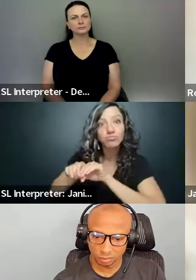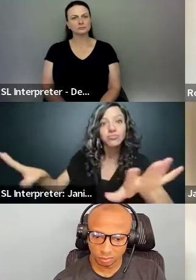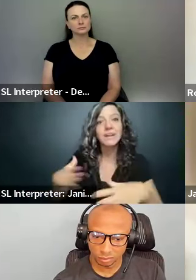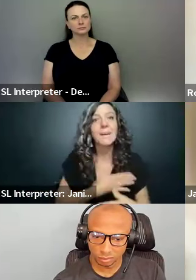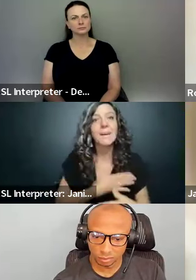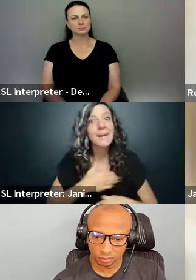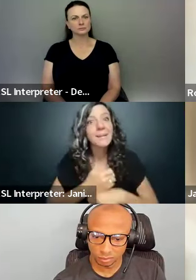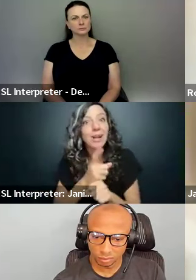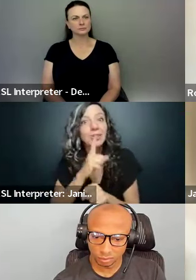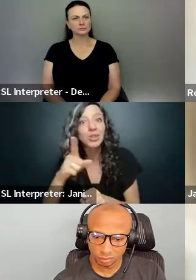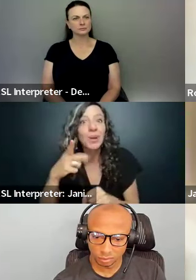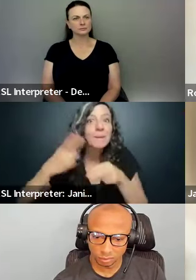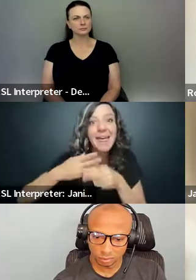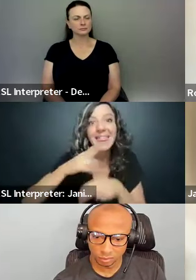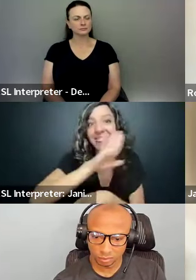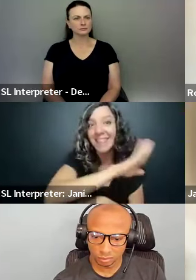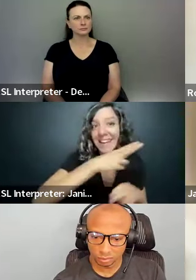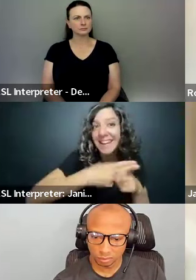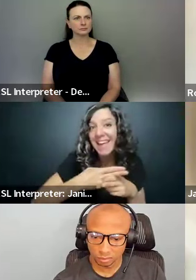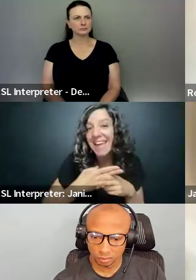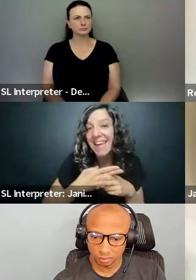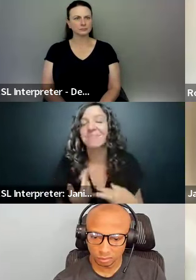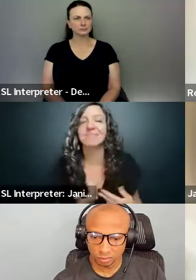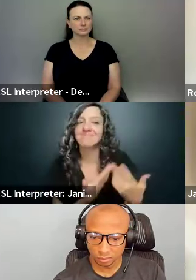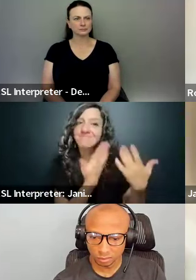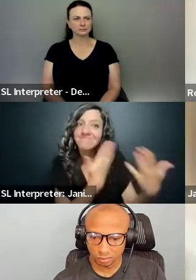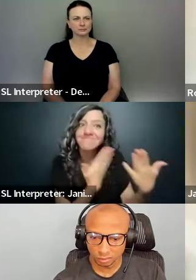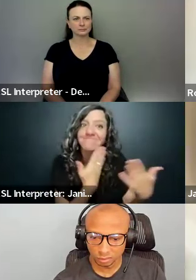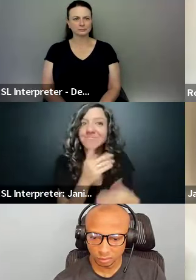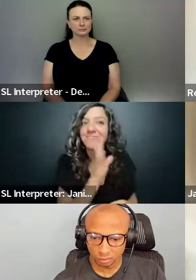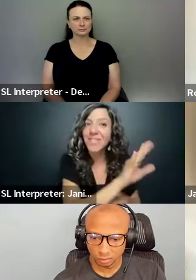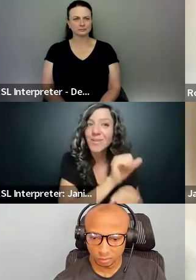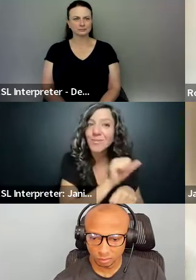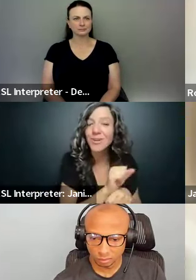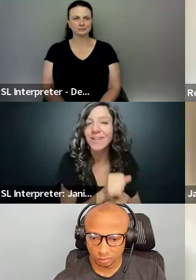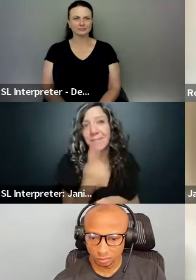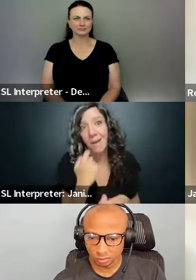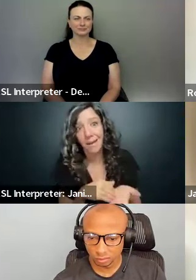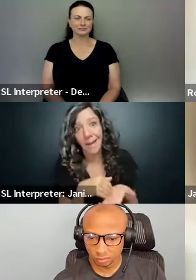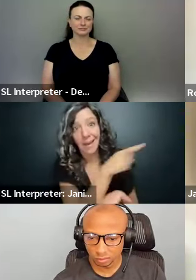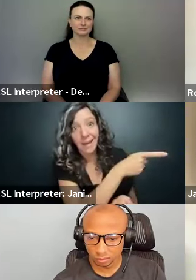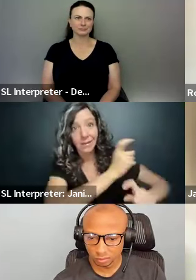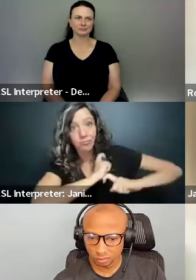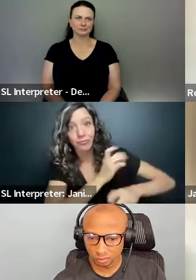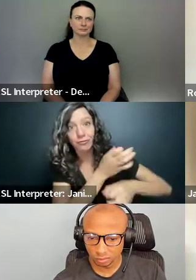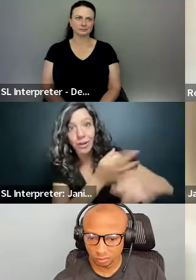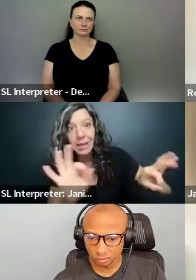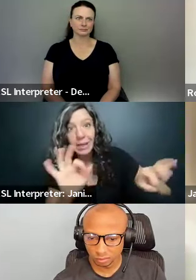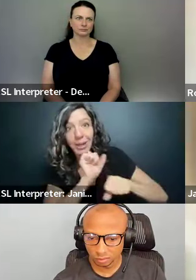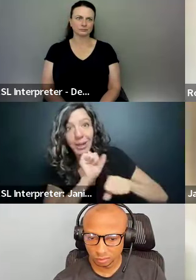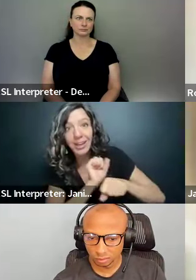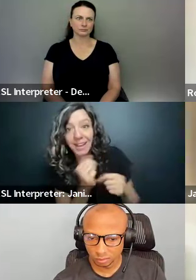and say how great it was. Let's give them some love, because again, it's all free, we want to keep